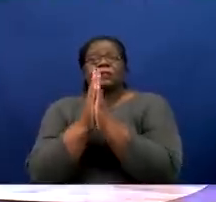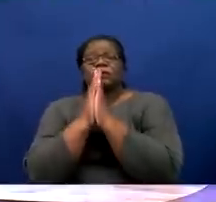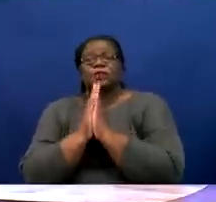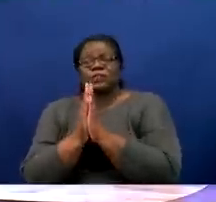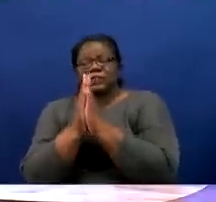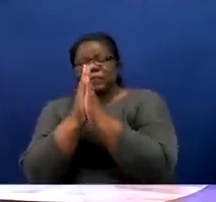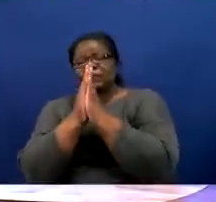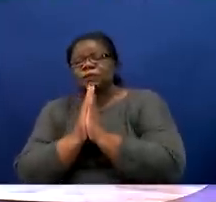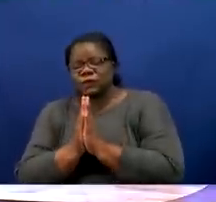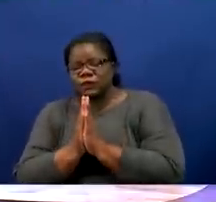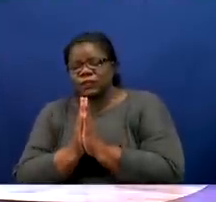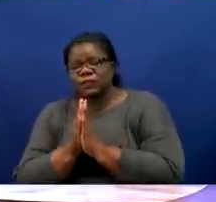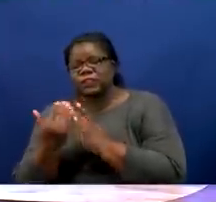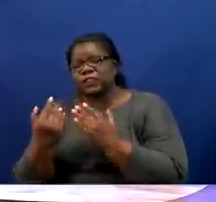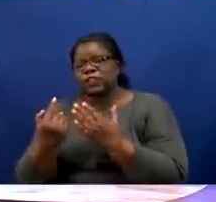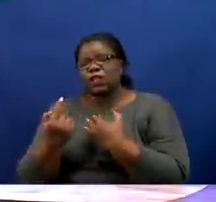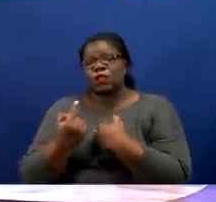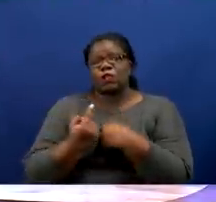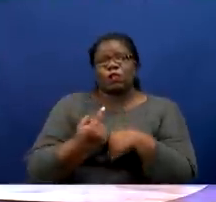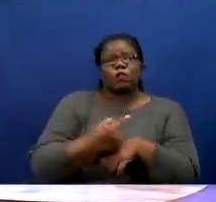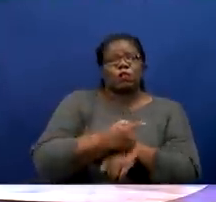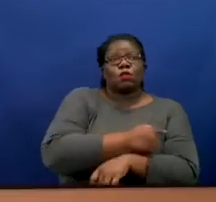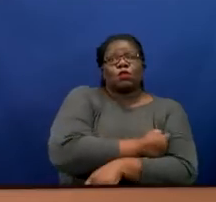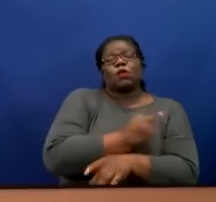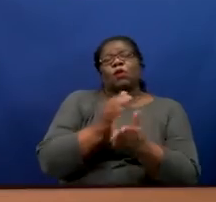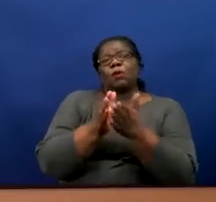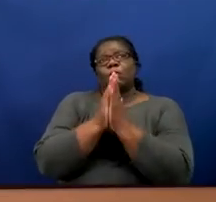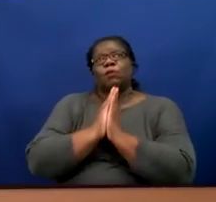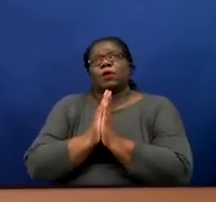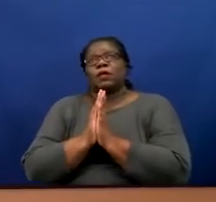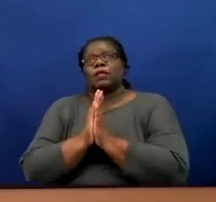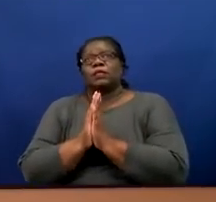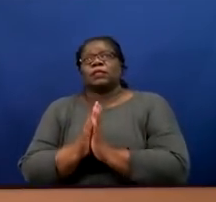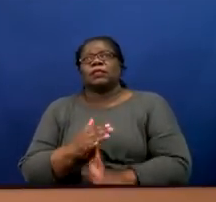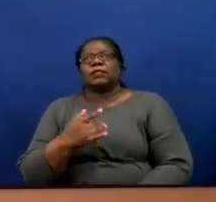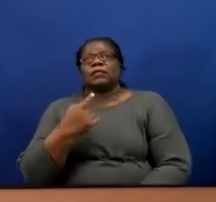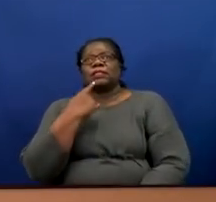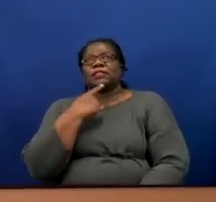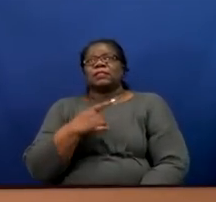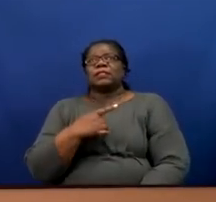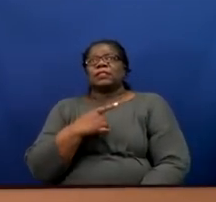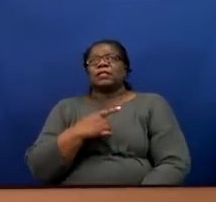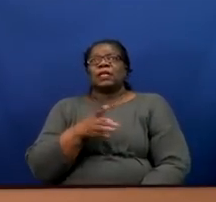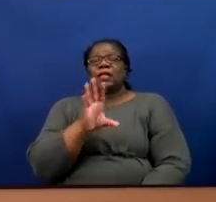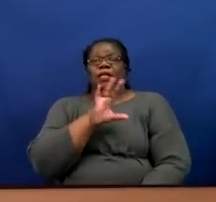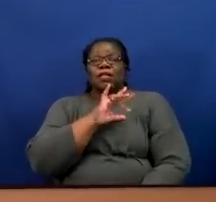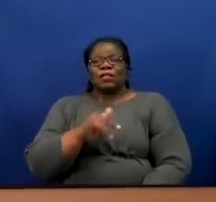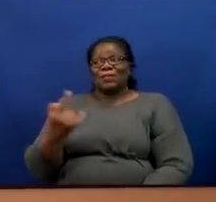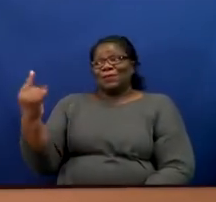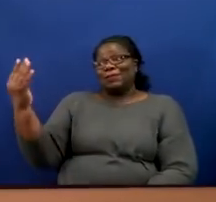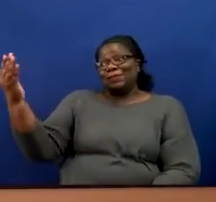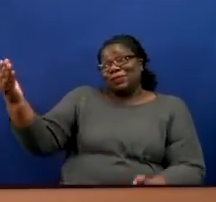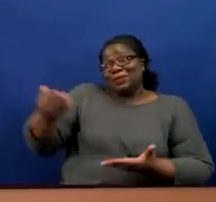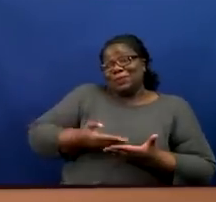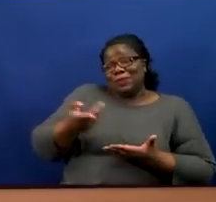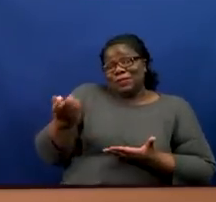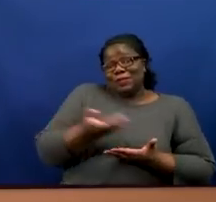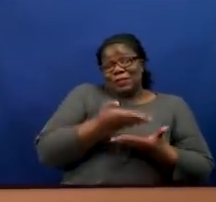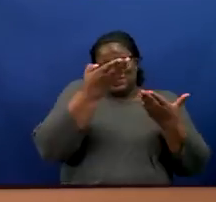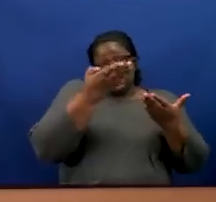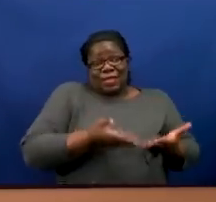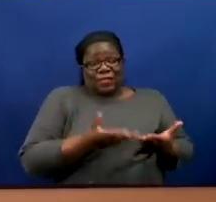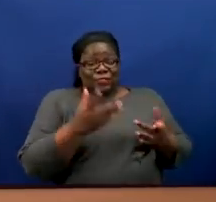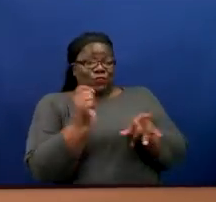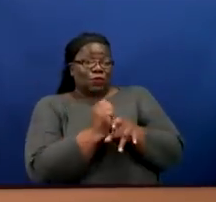prays and he prays this extended prayer. And then he says, arise, O Lord, and take your rest. I need you to